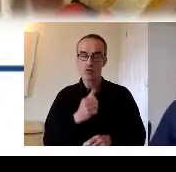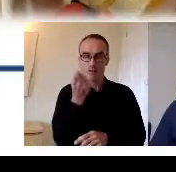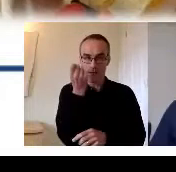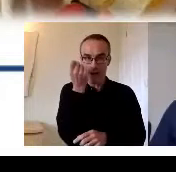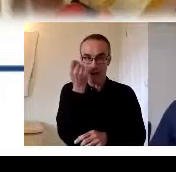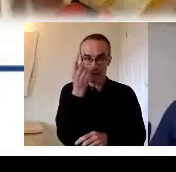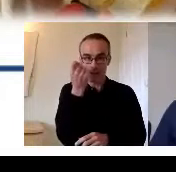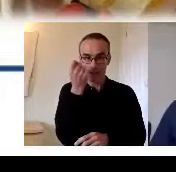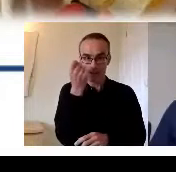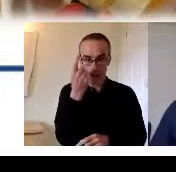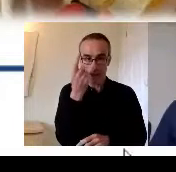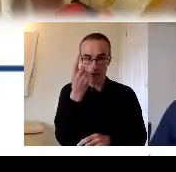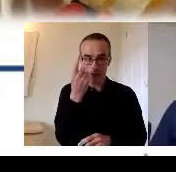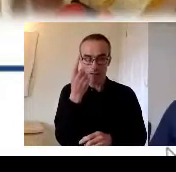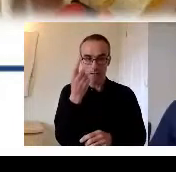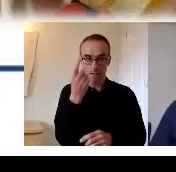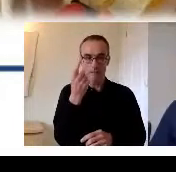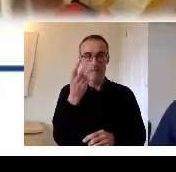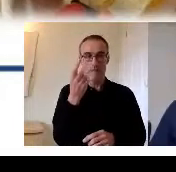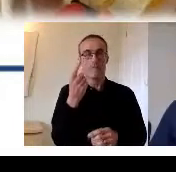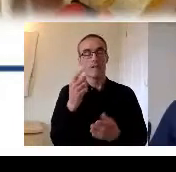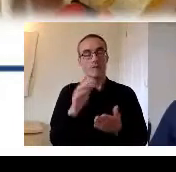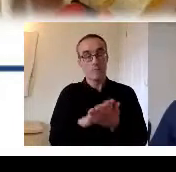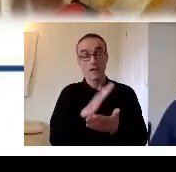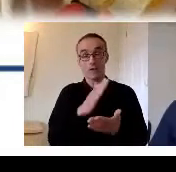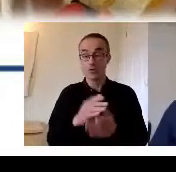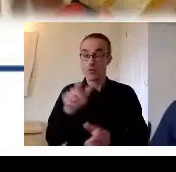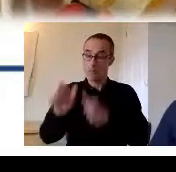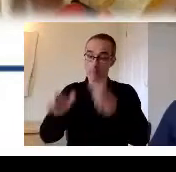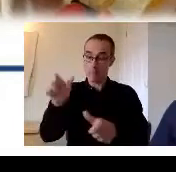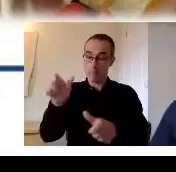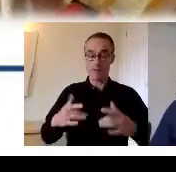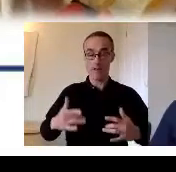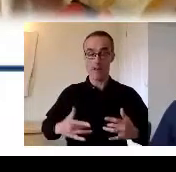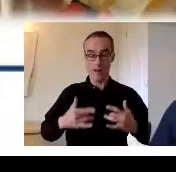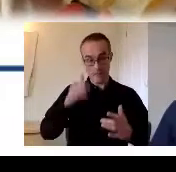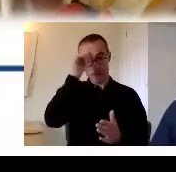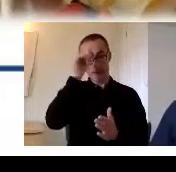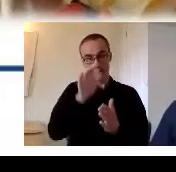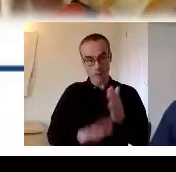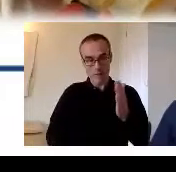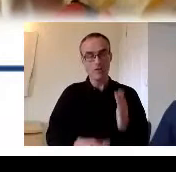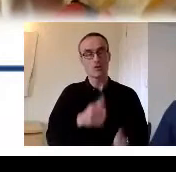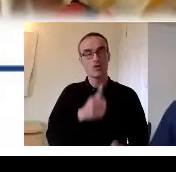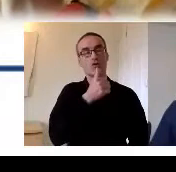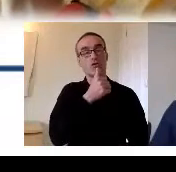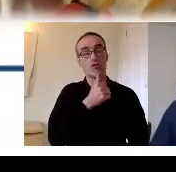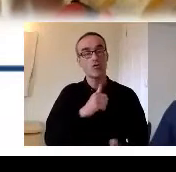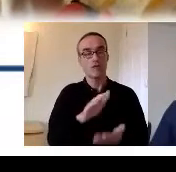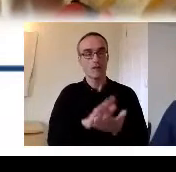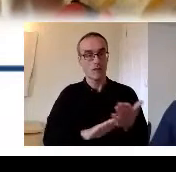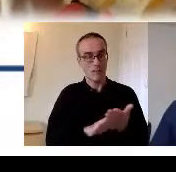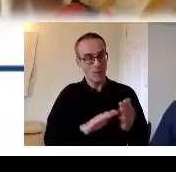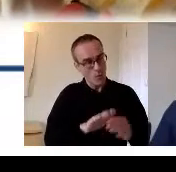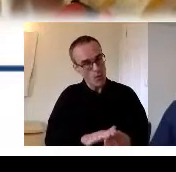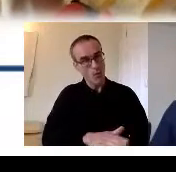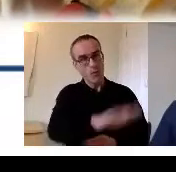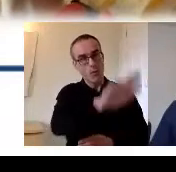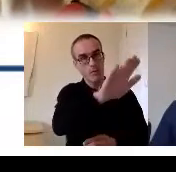on, and I'll keep coming back to that, the lived experience of individuals. So this board is made up of a number. Abu, who you will hear